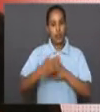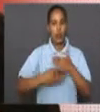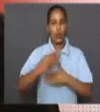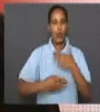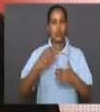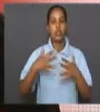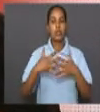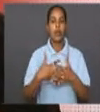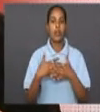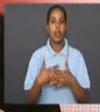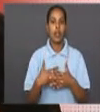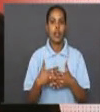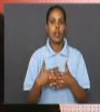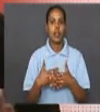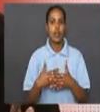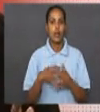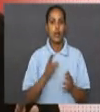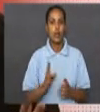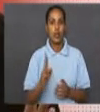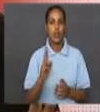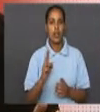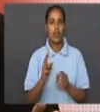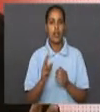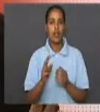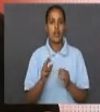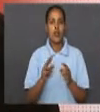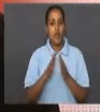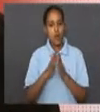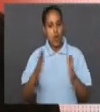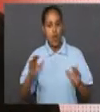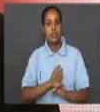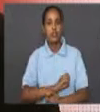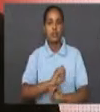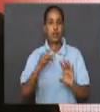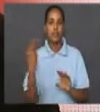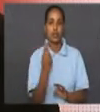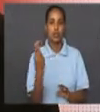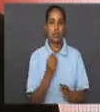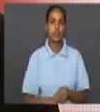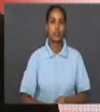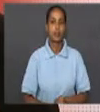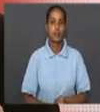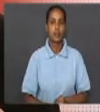processed material that quickly went into widespread use.